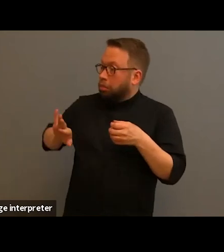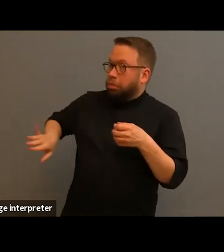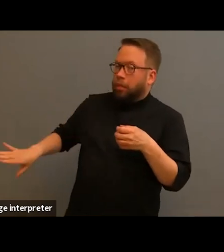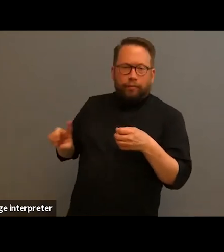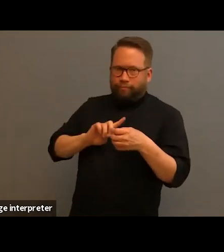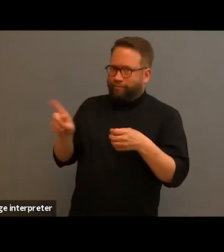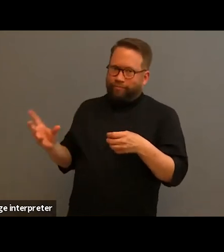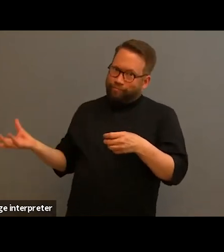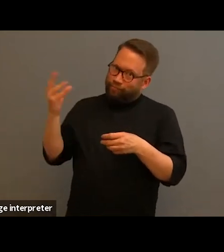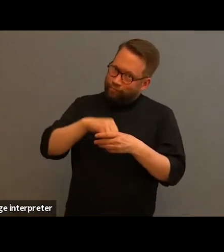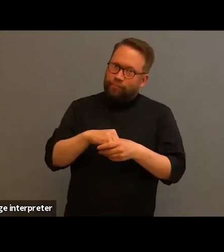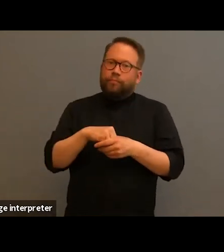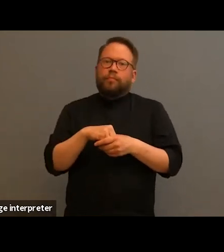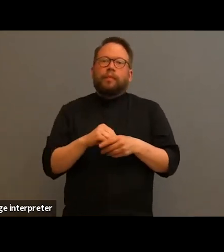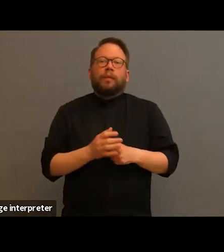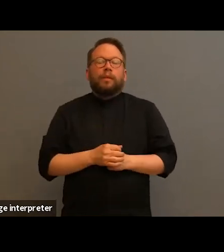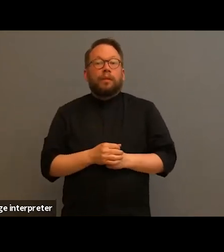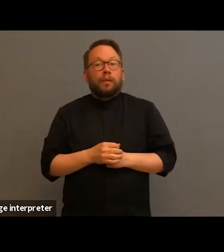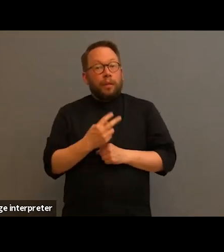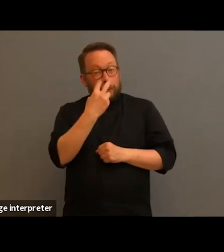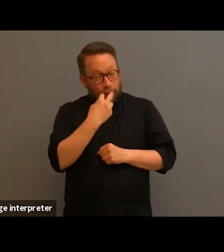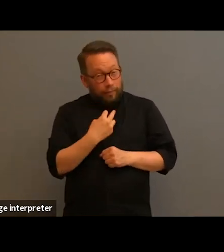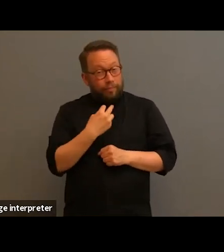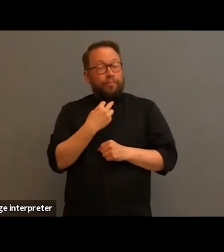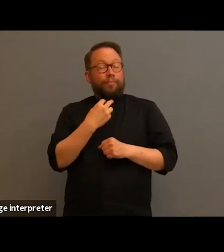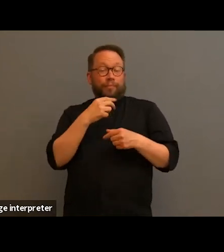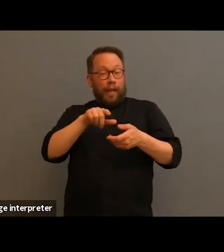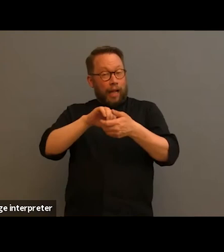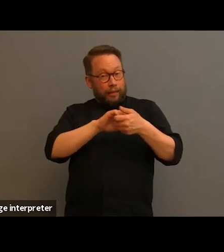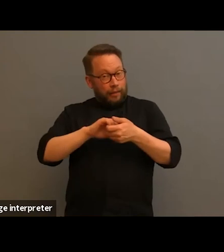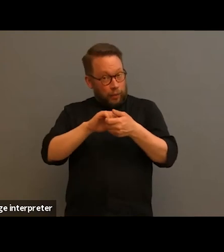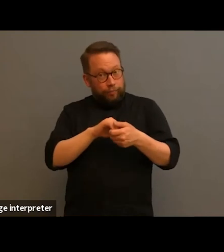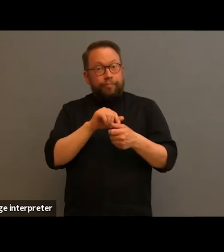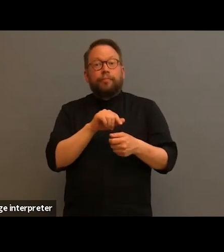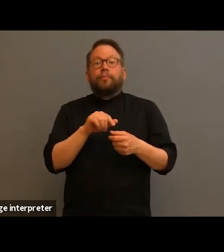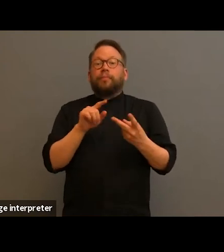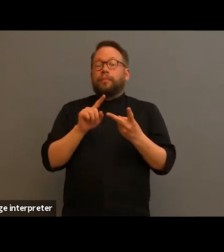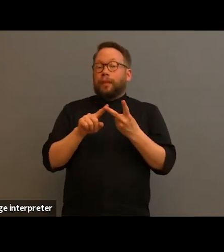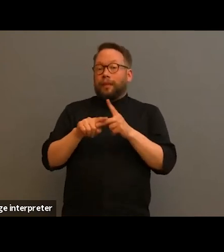are equal partners with the research institutes in this research project.